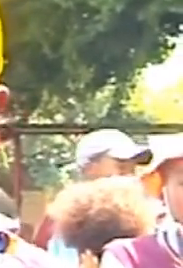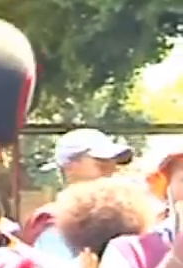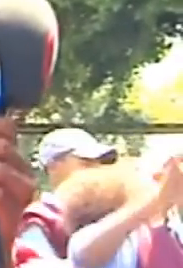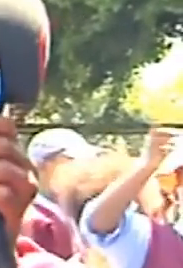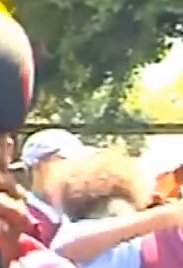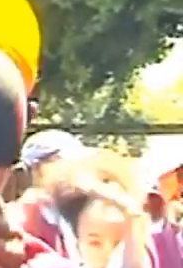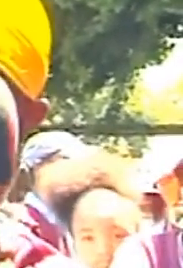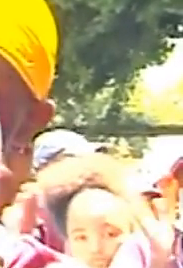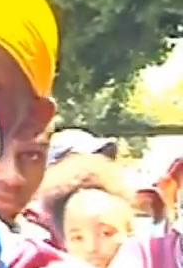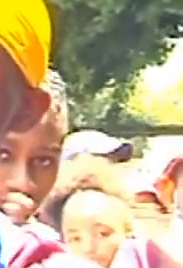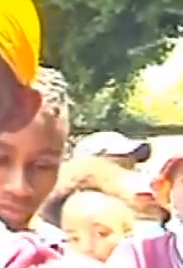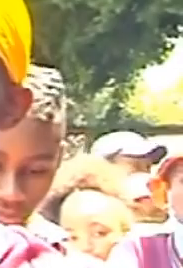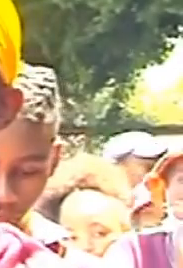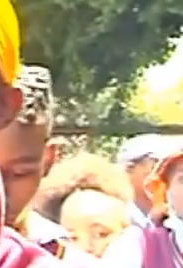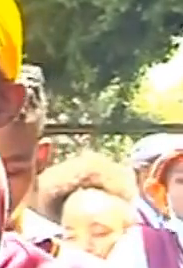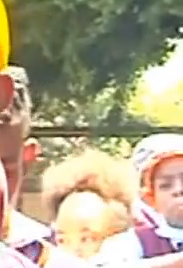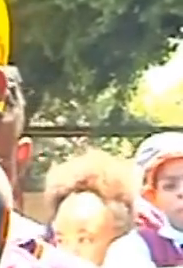our children.